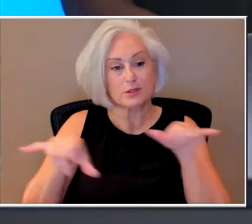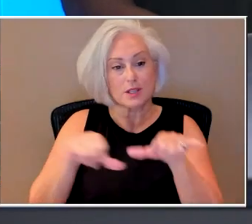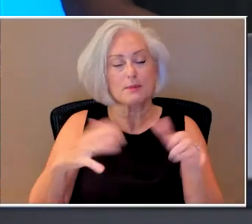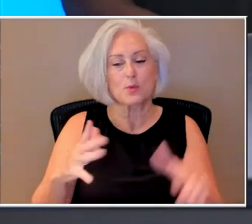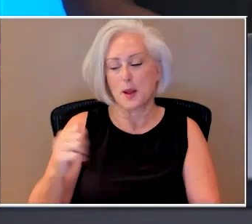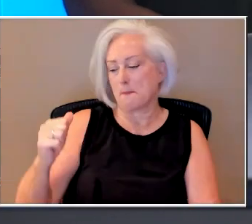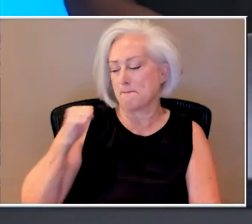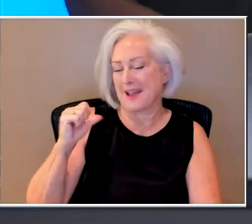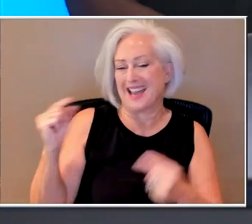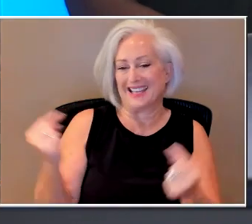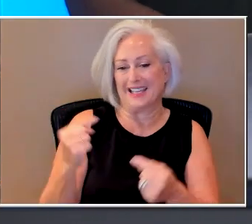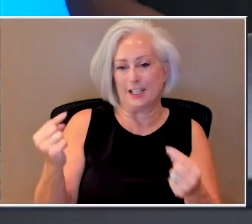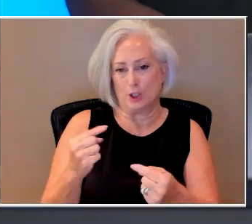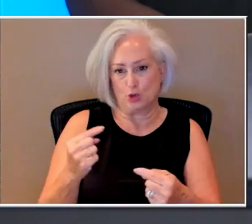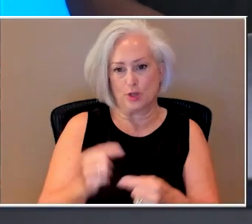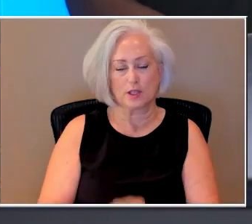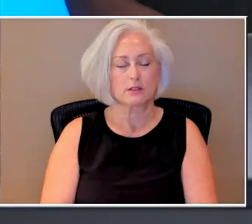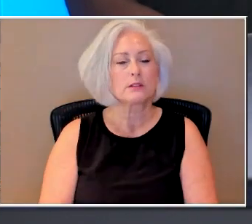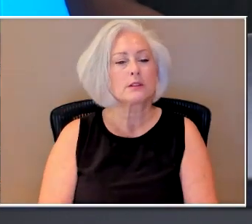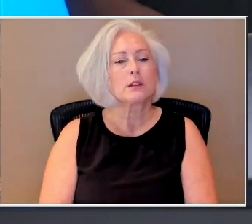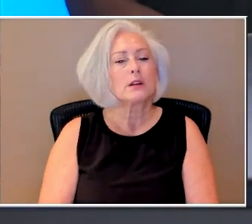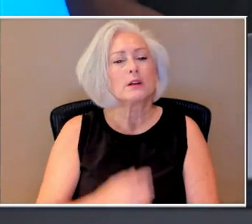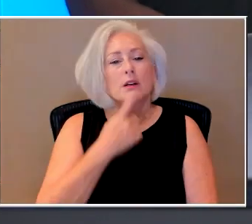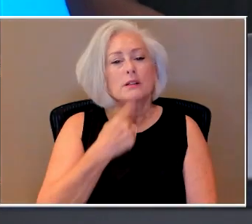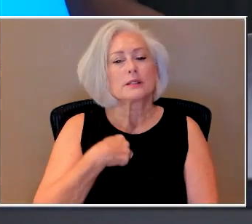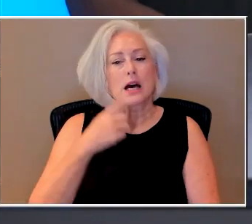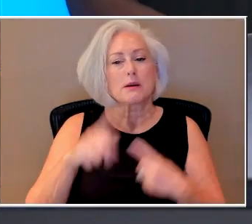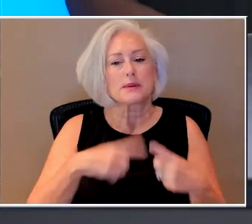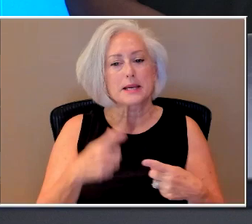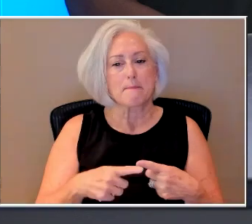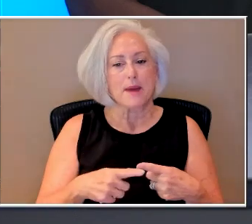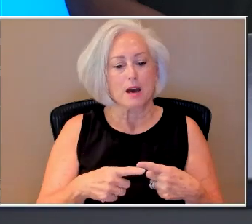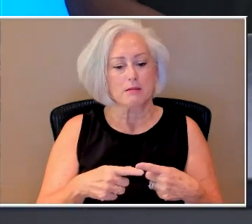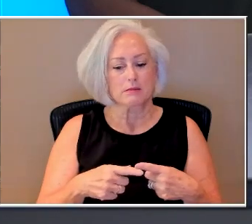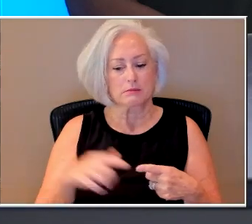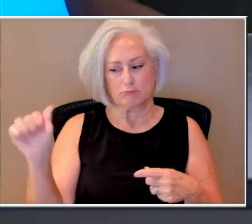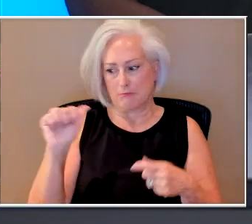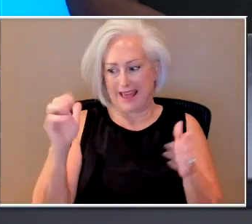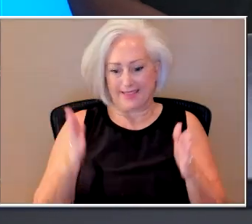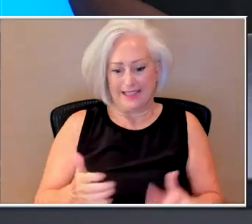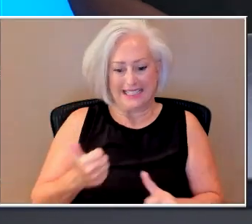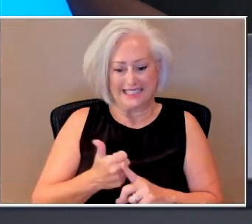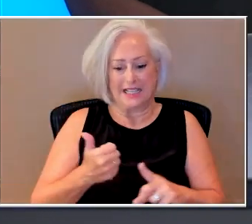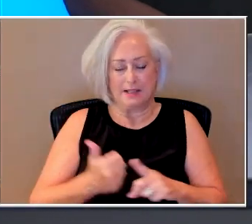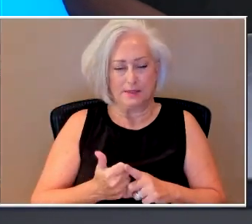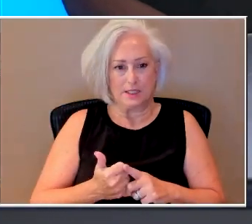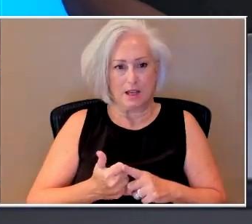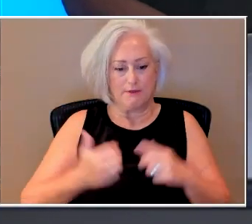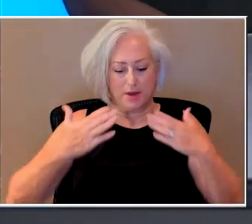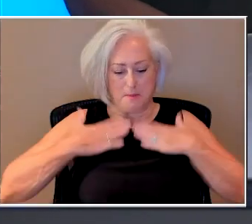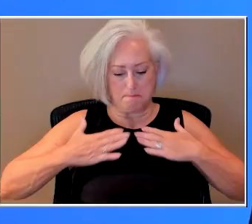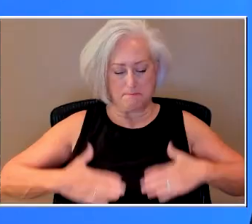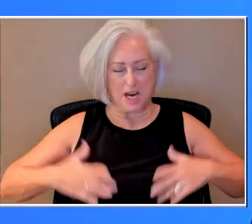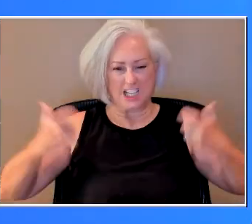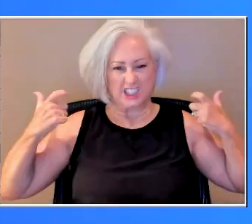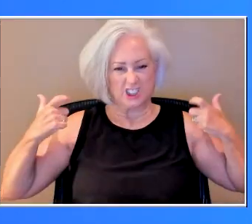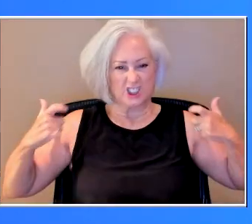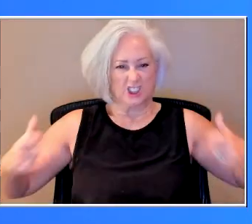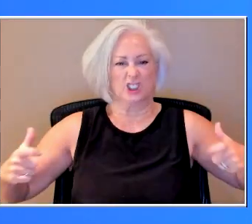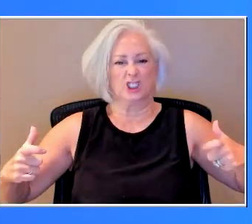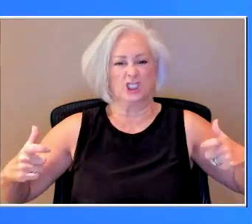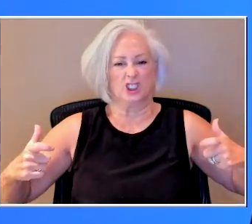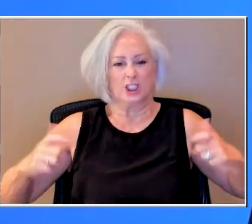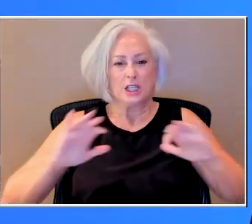and recovery in athletes with large frames and heavy workloads? Really, it's going to